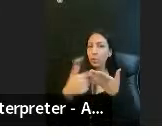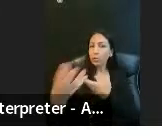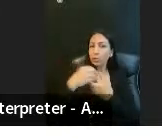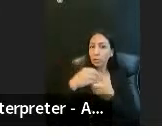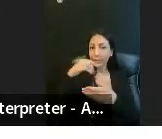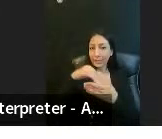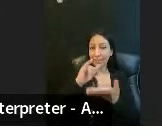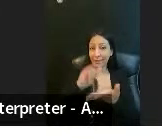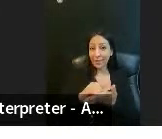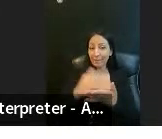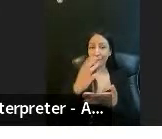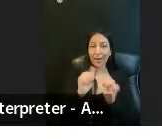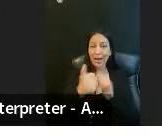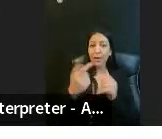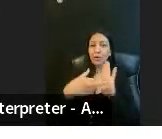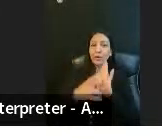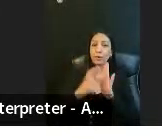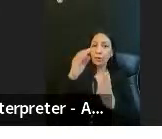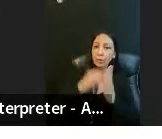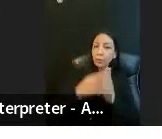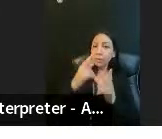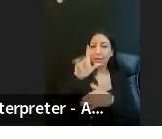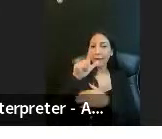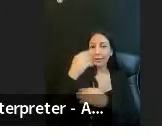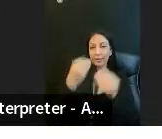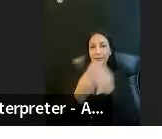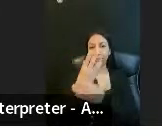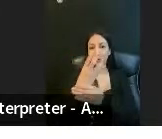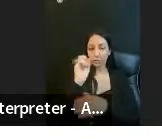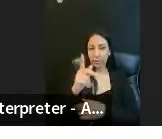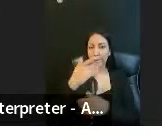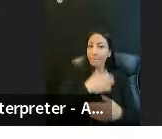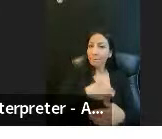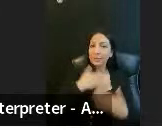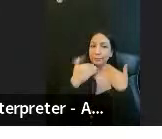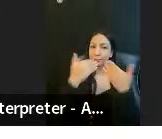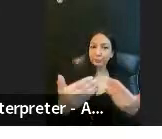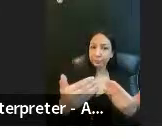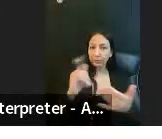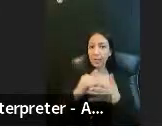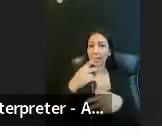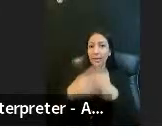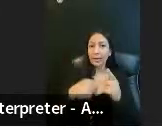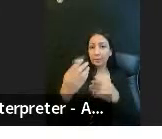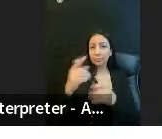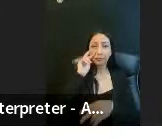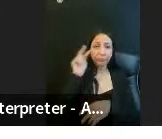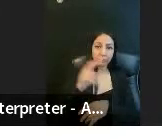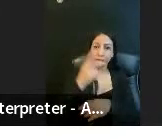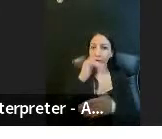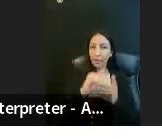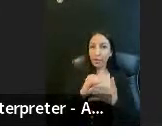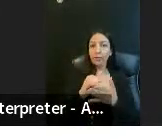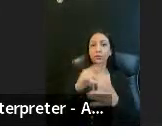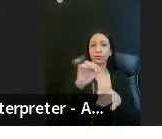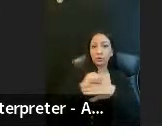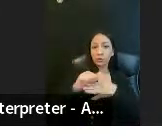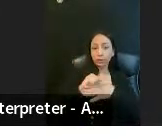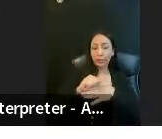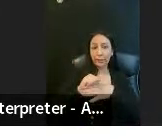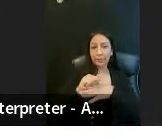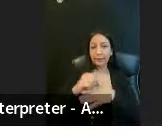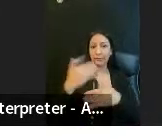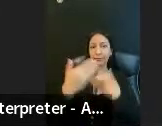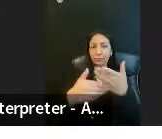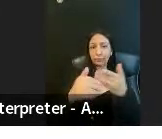in them, how to review them later in the spring. So please do kind of keep an eye out for those trainings